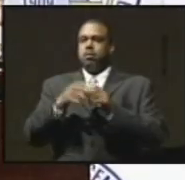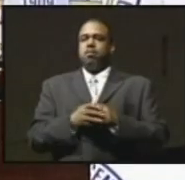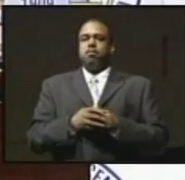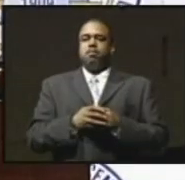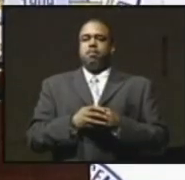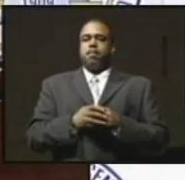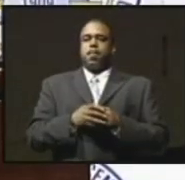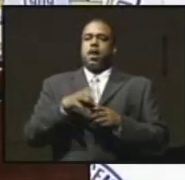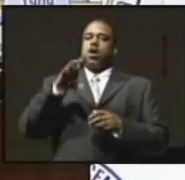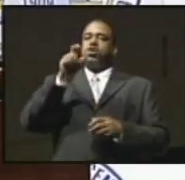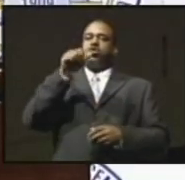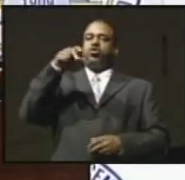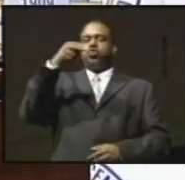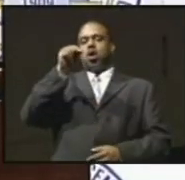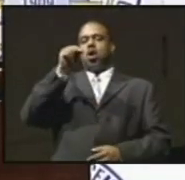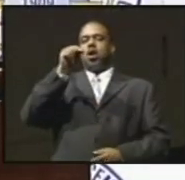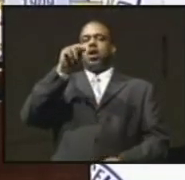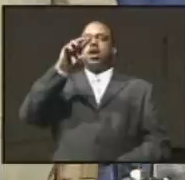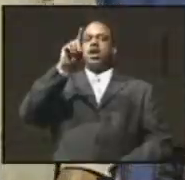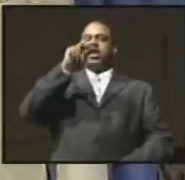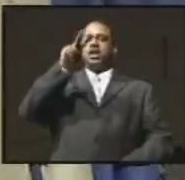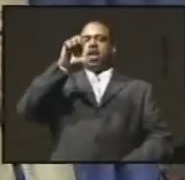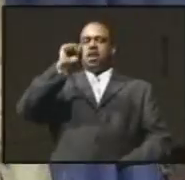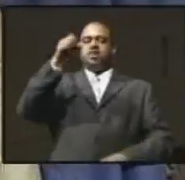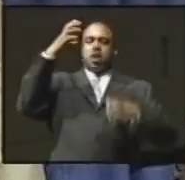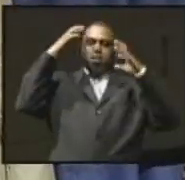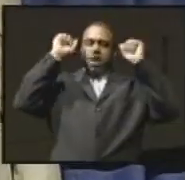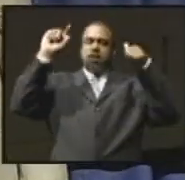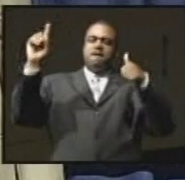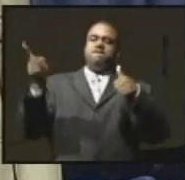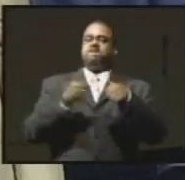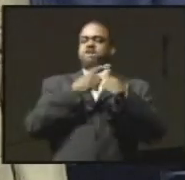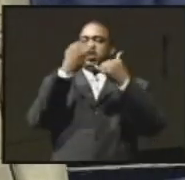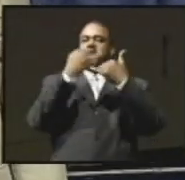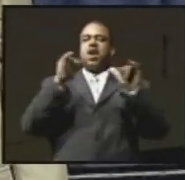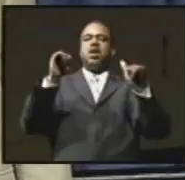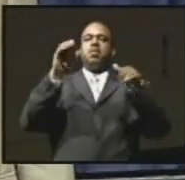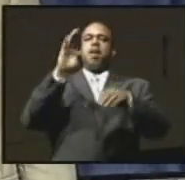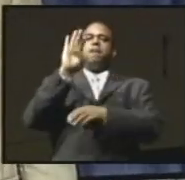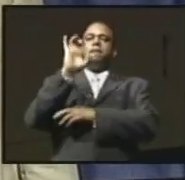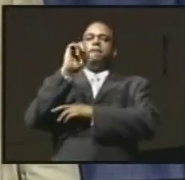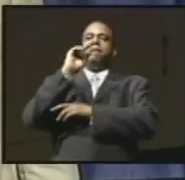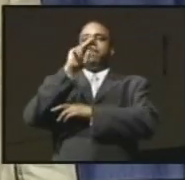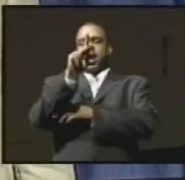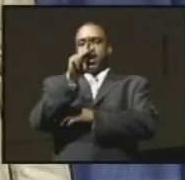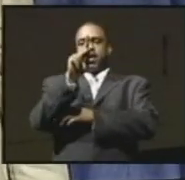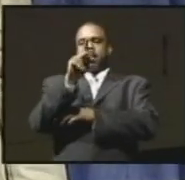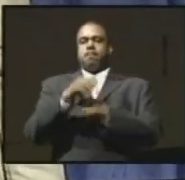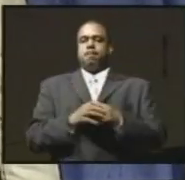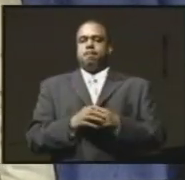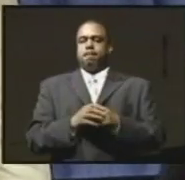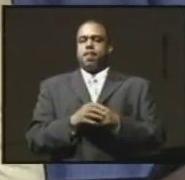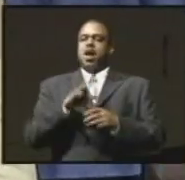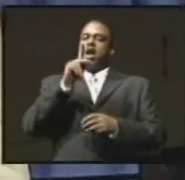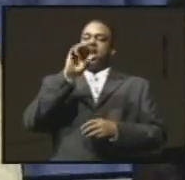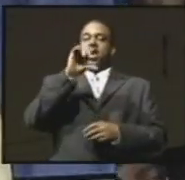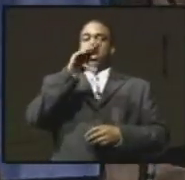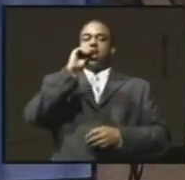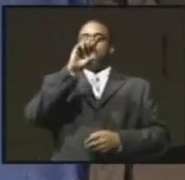Mr. Don Davis, President, First Independence Bank. Mrs. Kiko